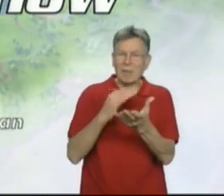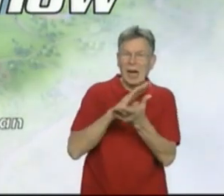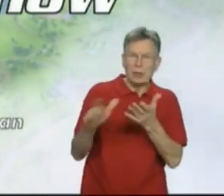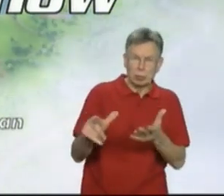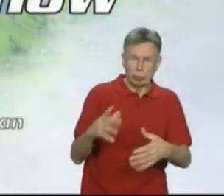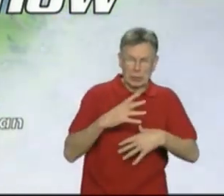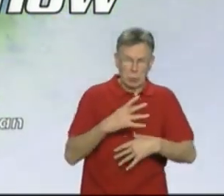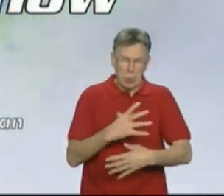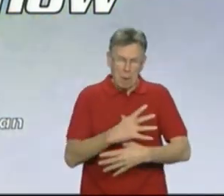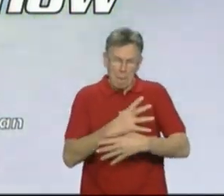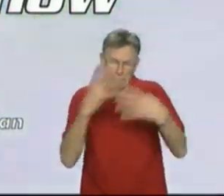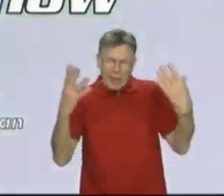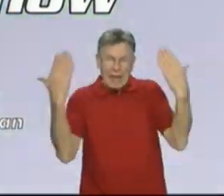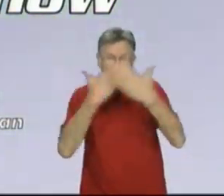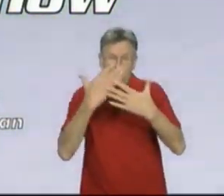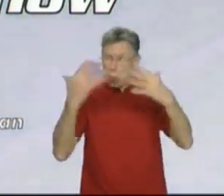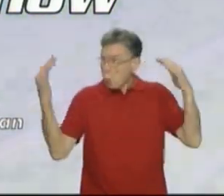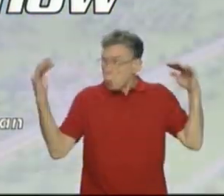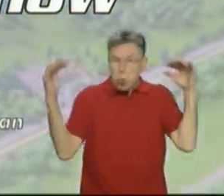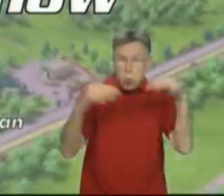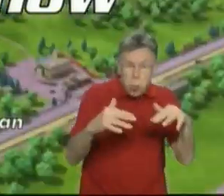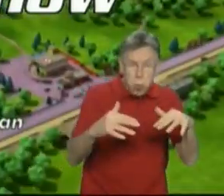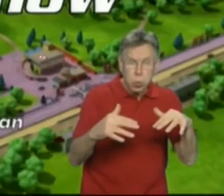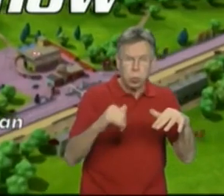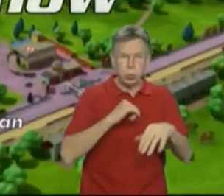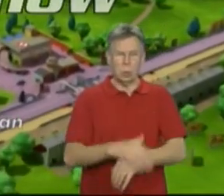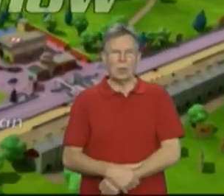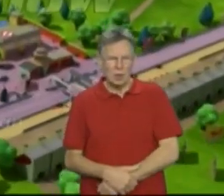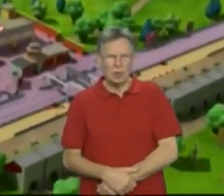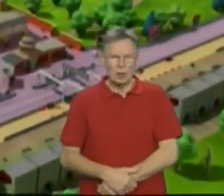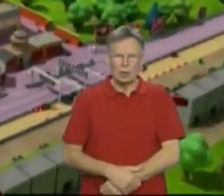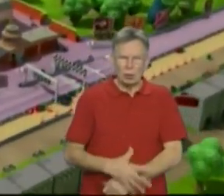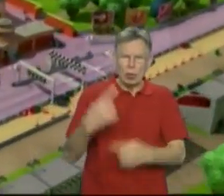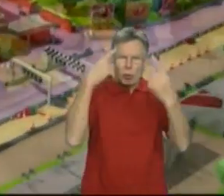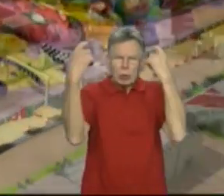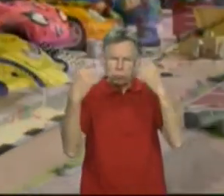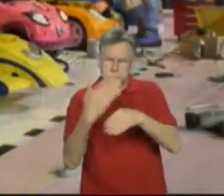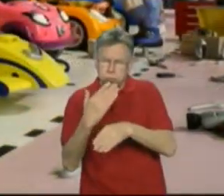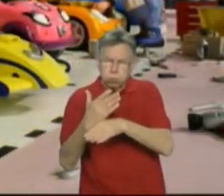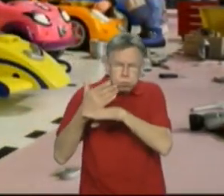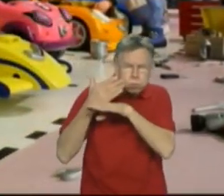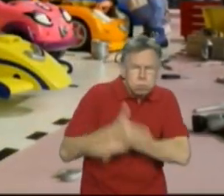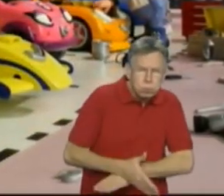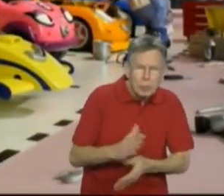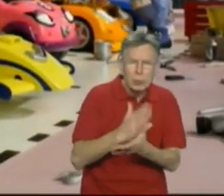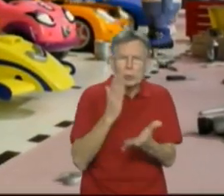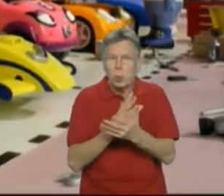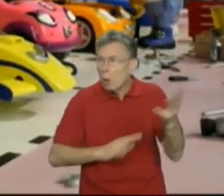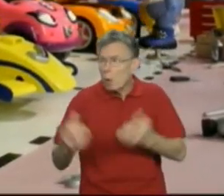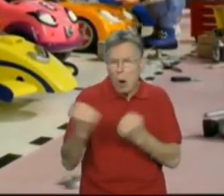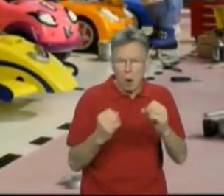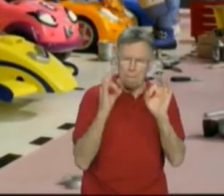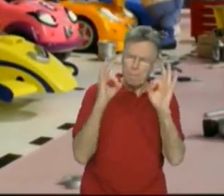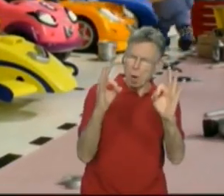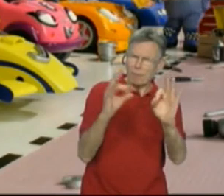Silver Hatch was getting ready for the biggest evening race of the year. Big Chris had been working really hard to make sure the cars were in perfect